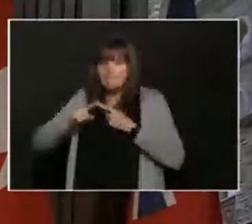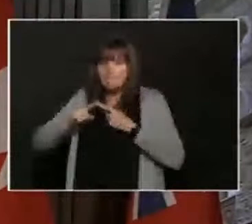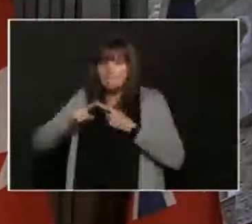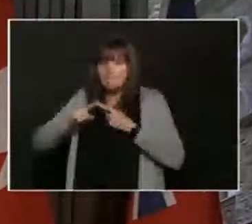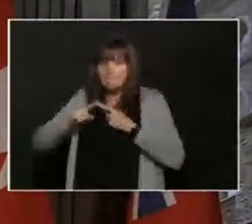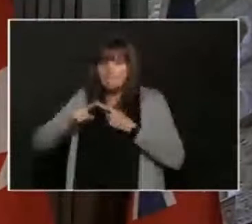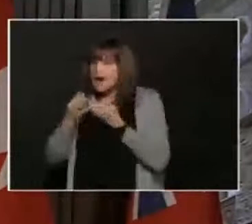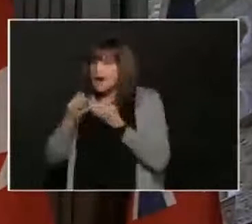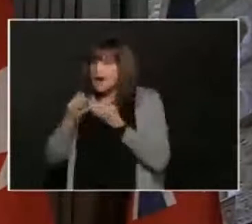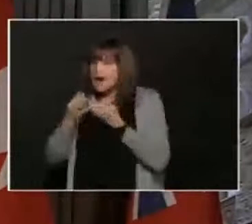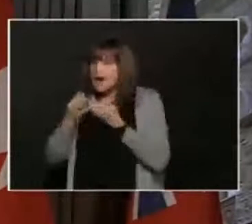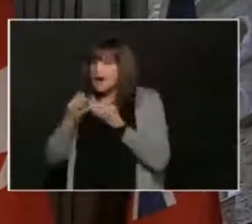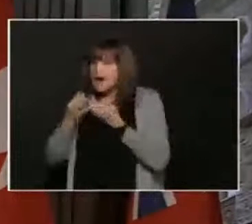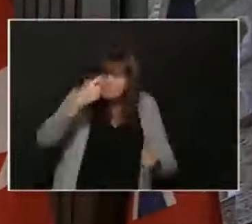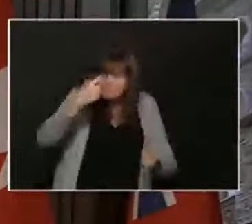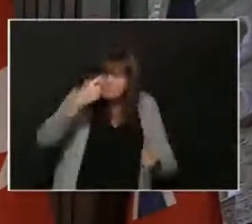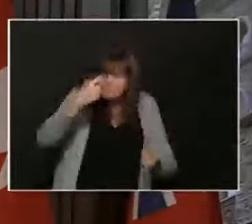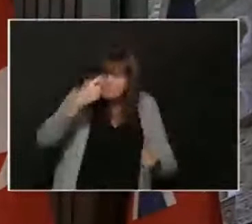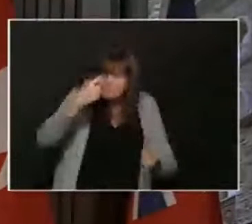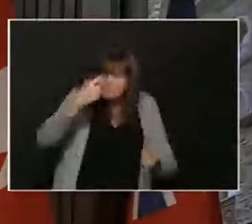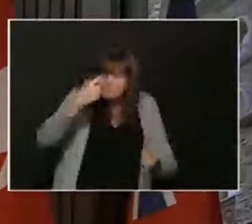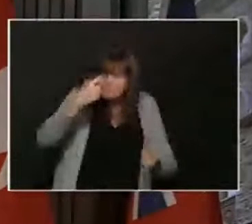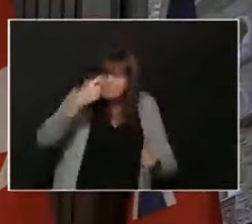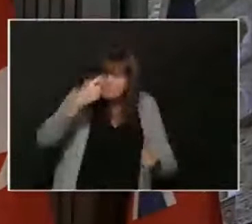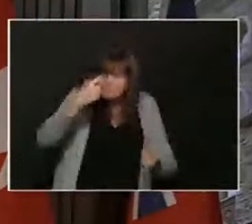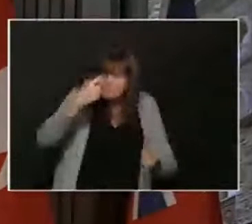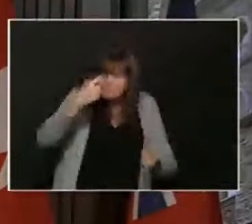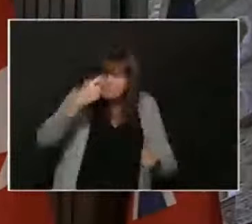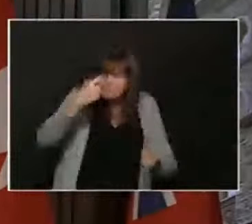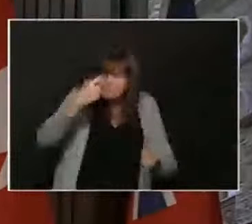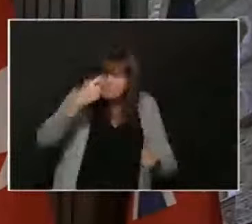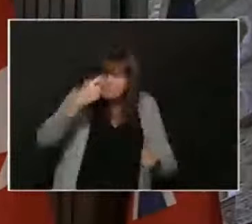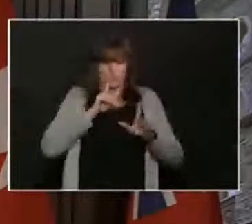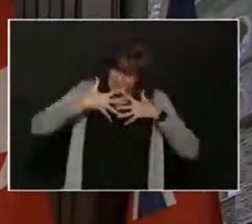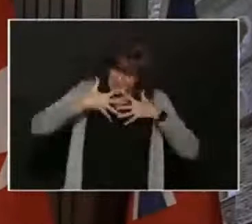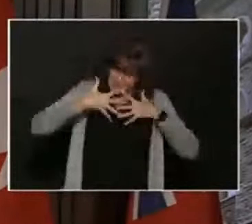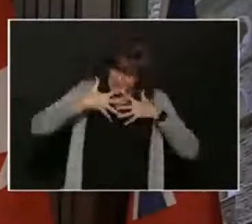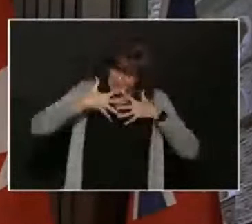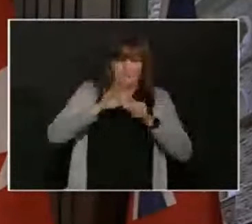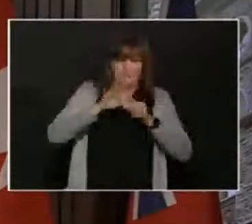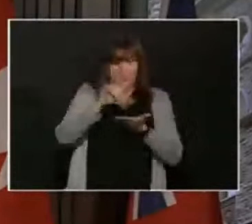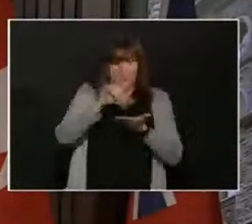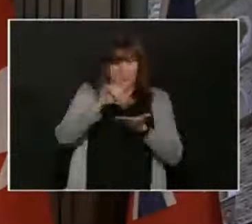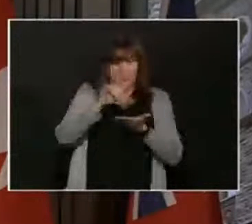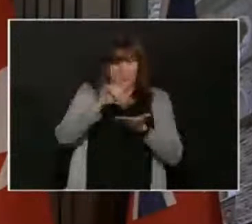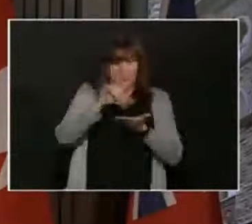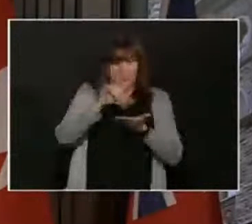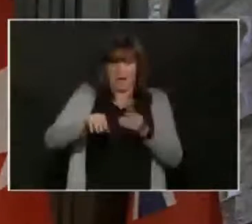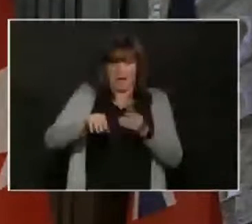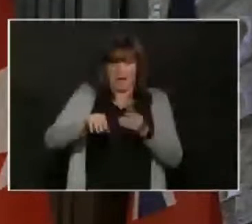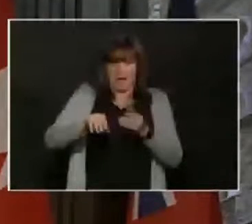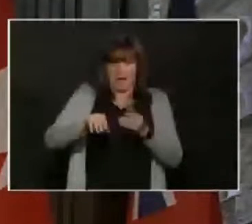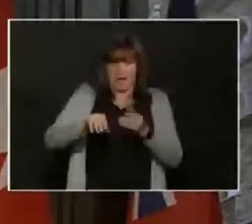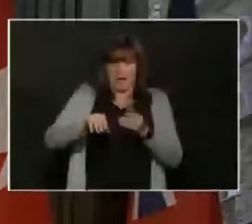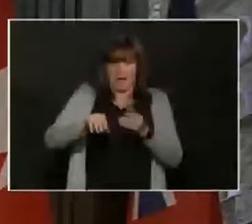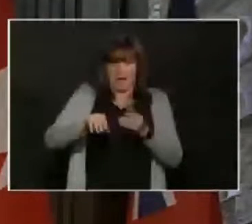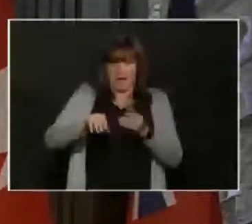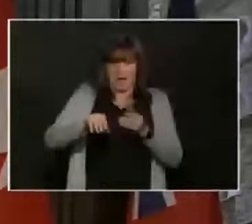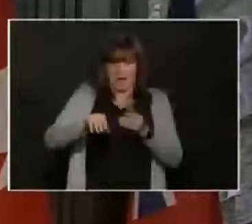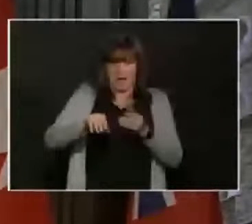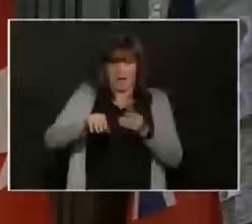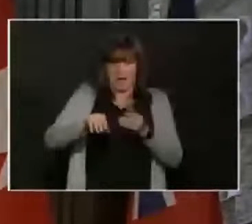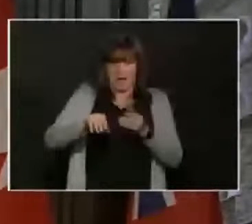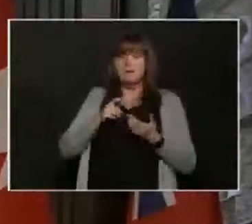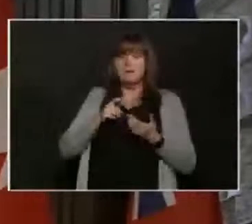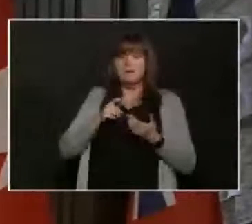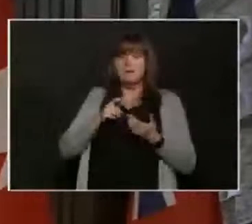disease. However, there remains a substantial number of Ontarians who are not following restrictions, and their actions